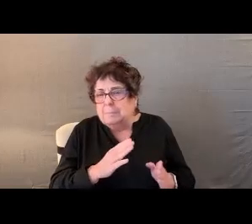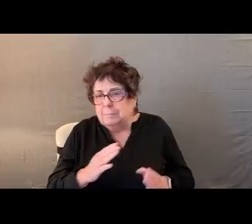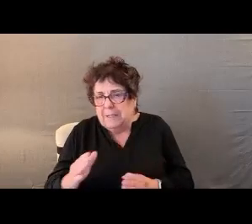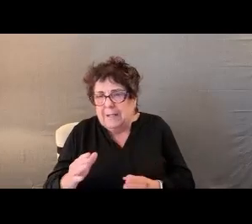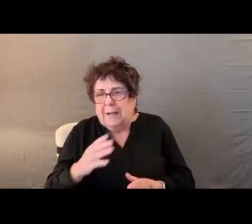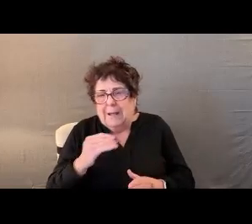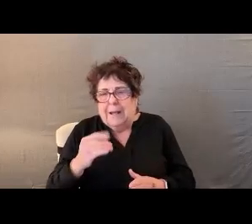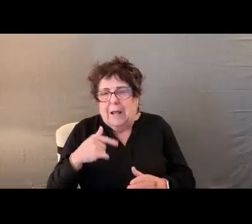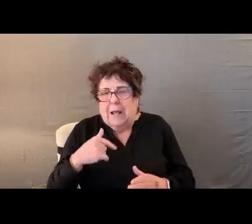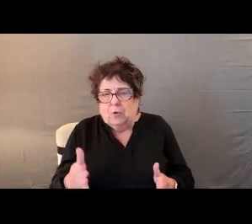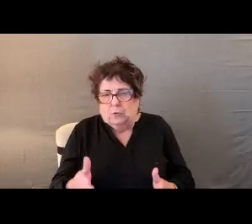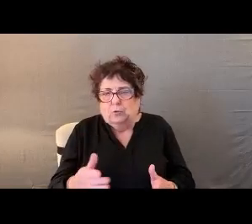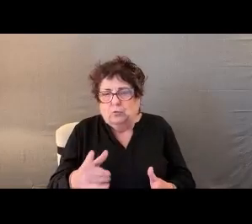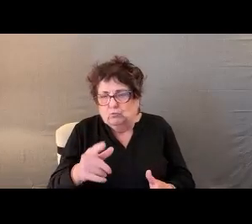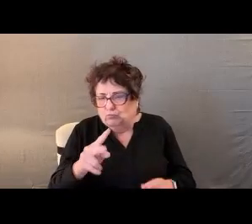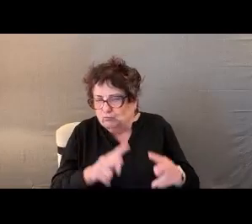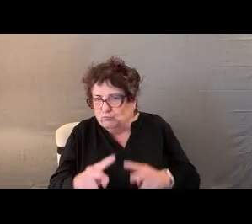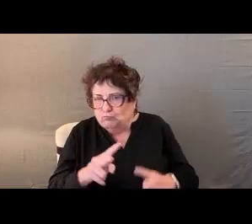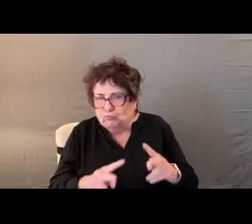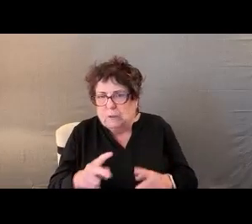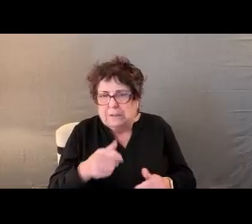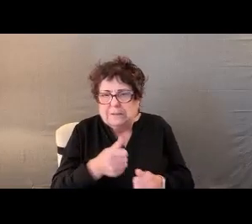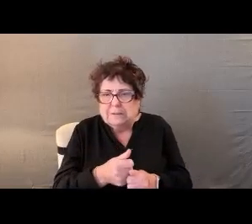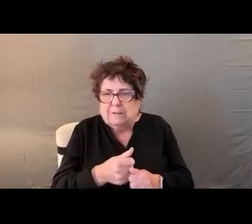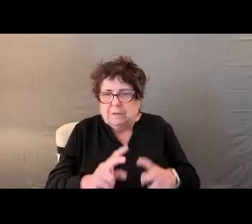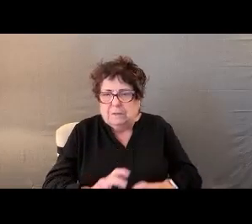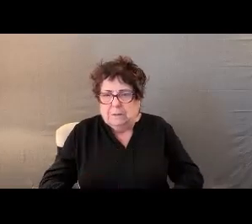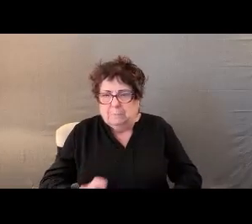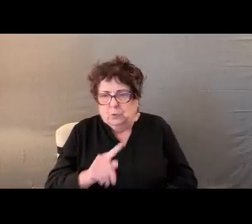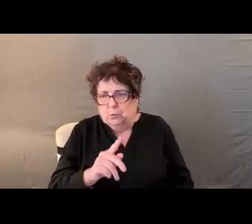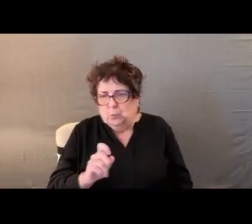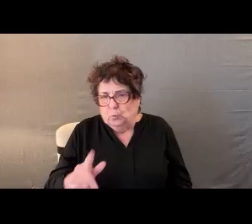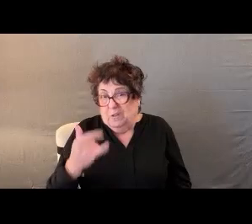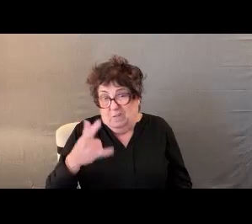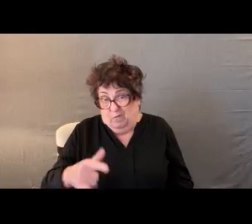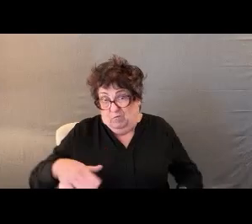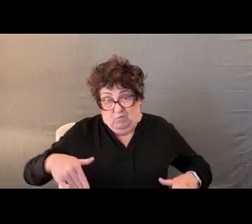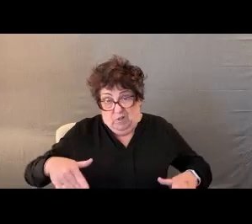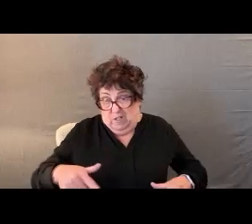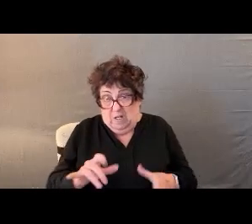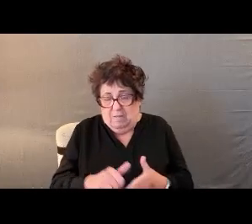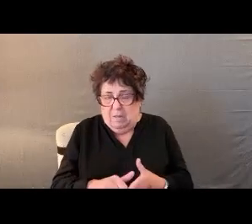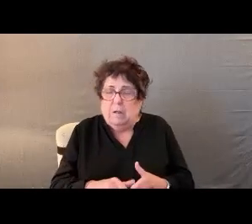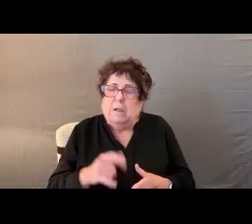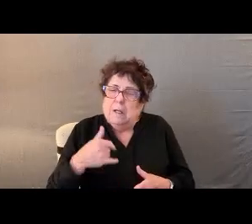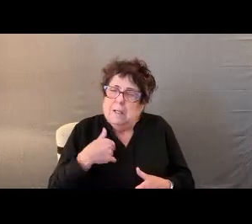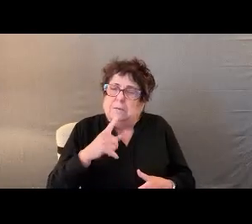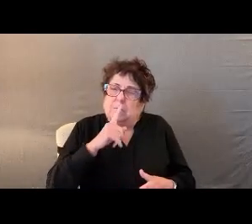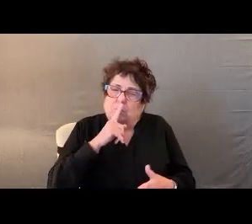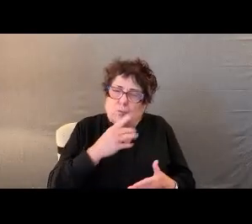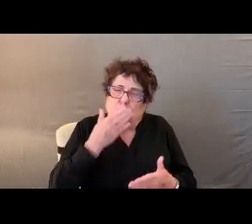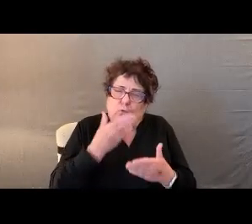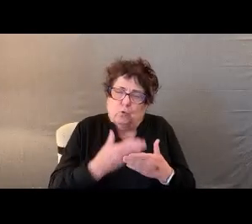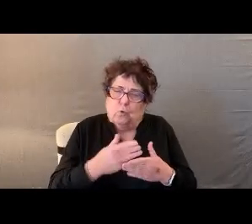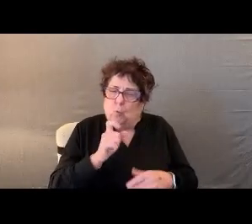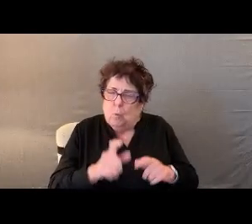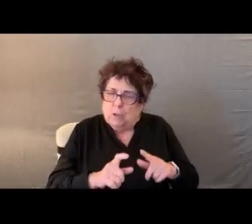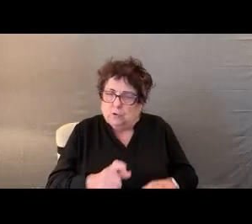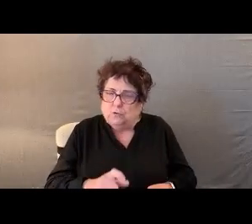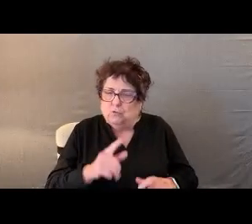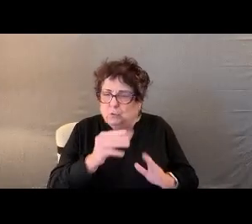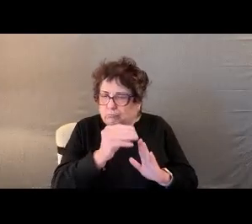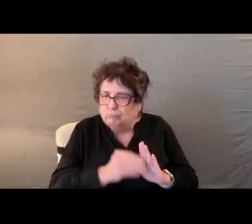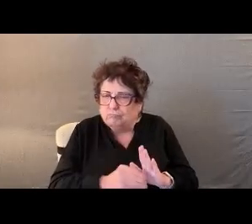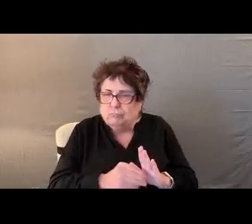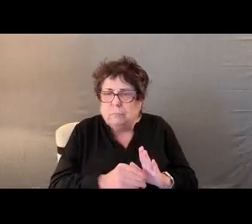a self-assessment yet. That has a very good questions that you can complete to